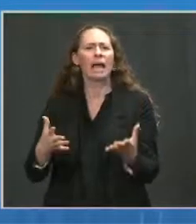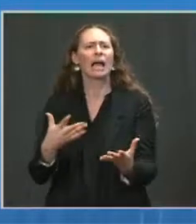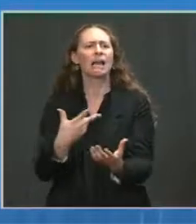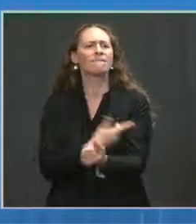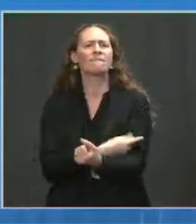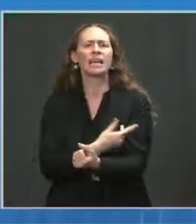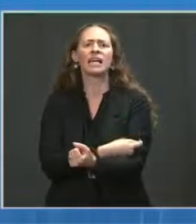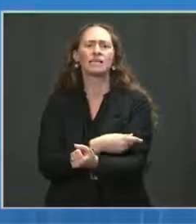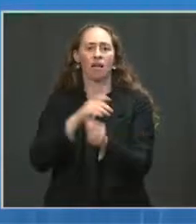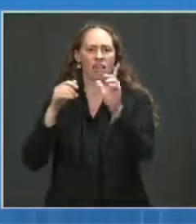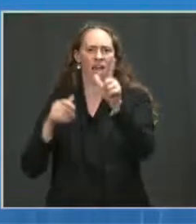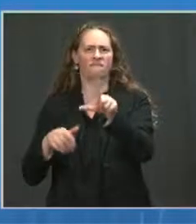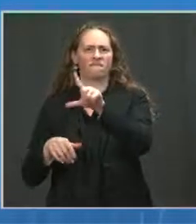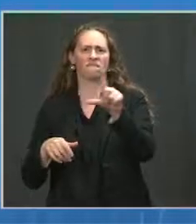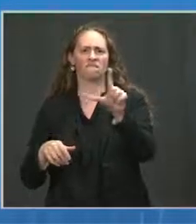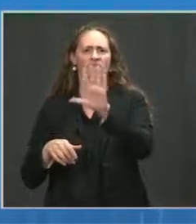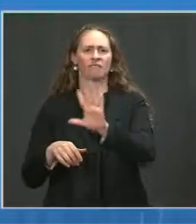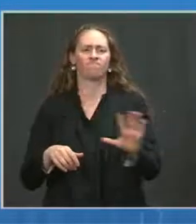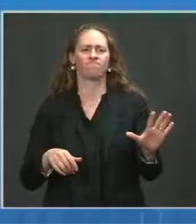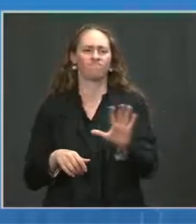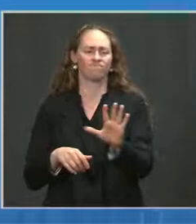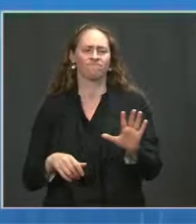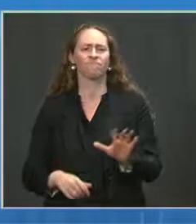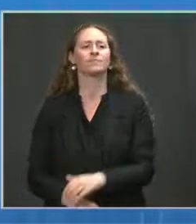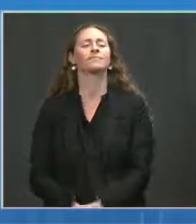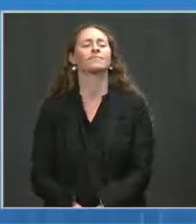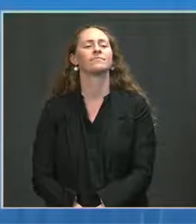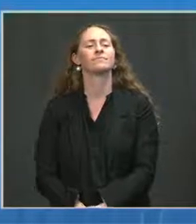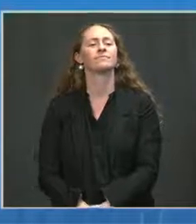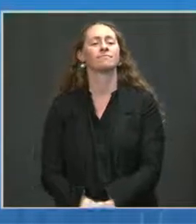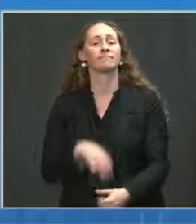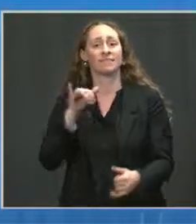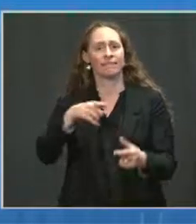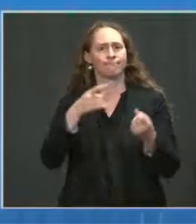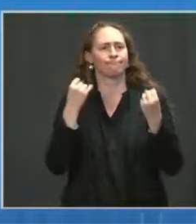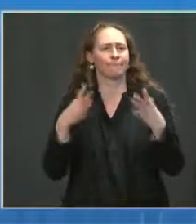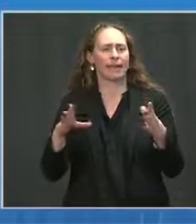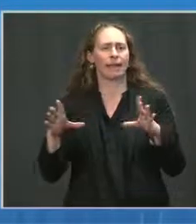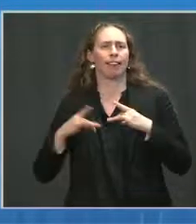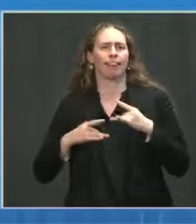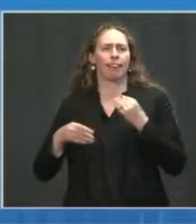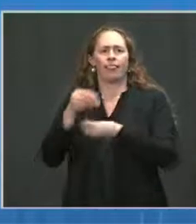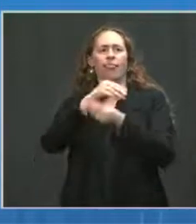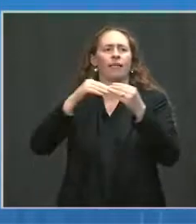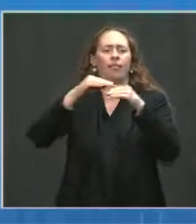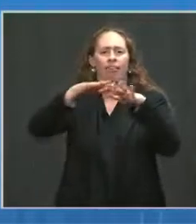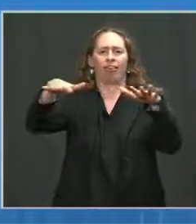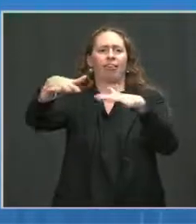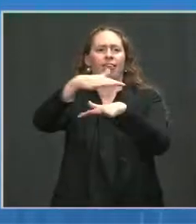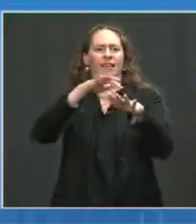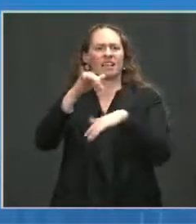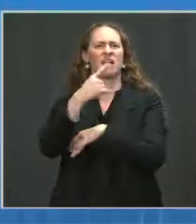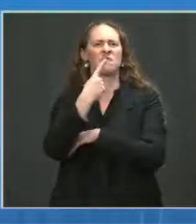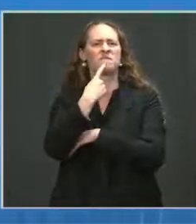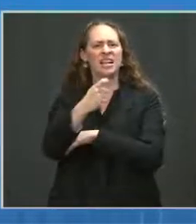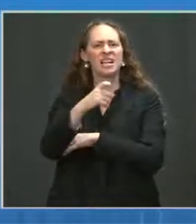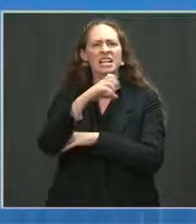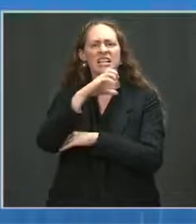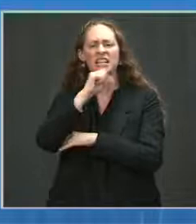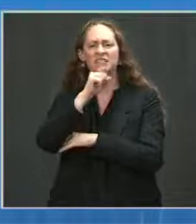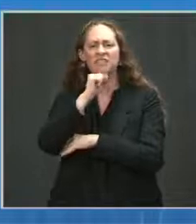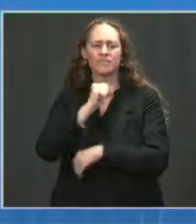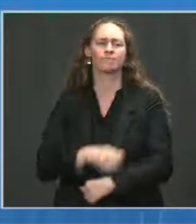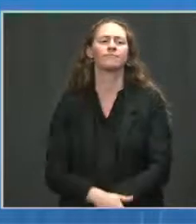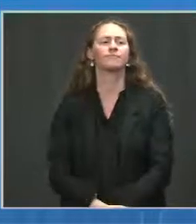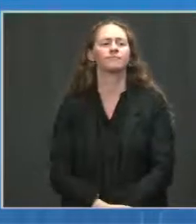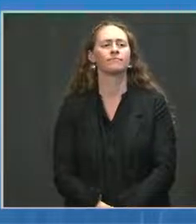left, have higher rates of community transmission, as shown in red and orange. States that have higher